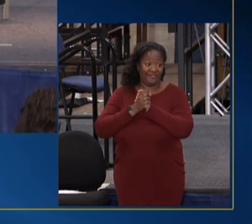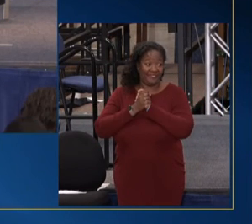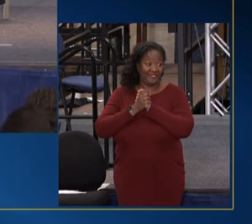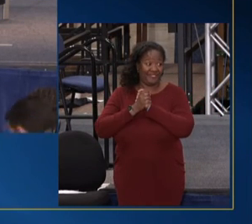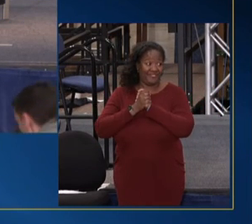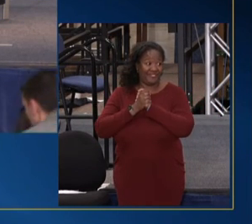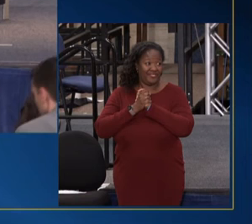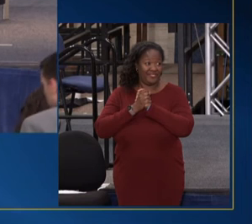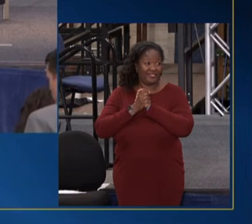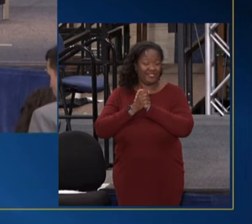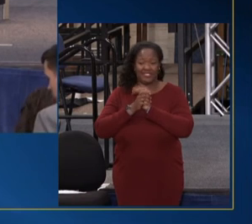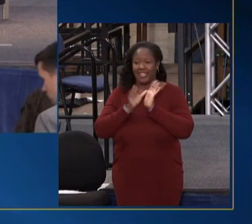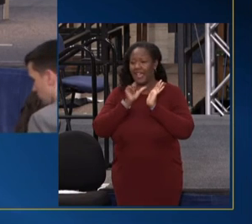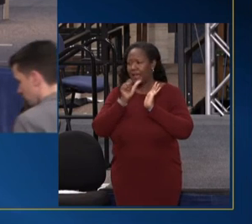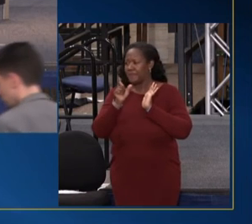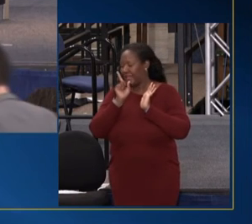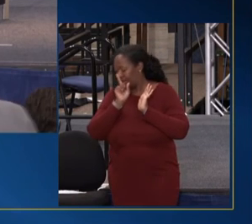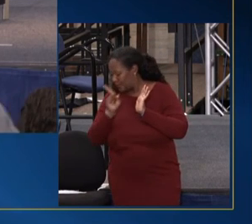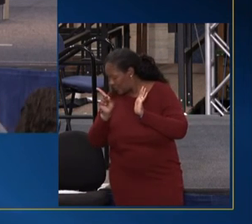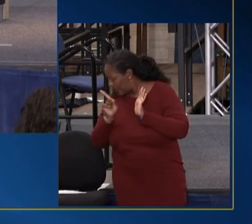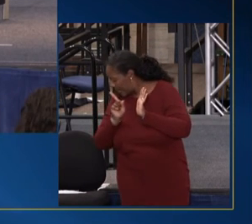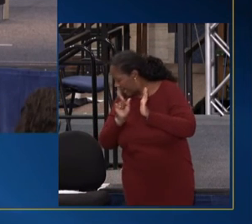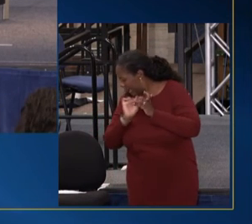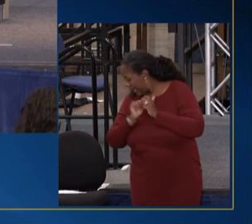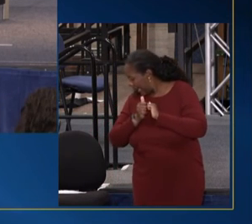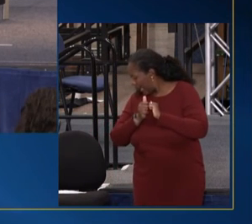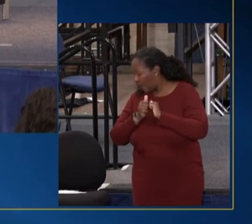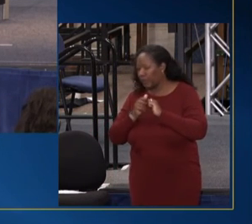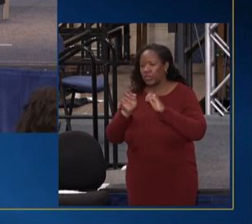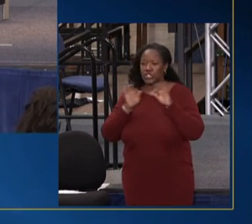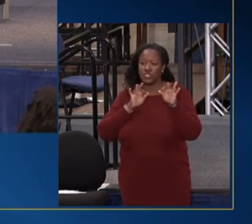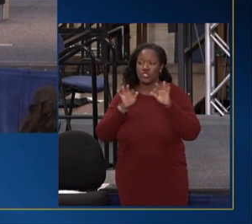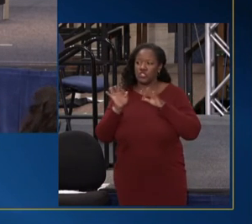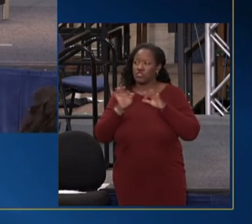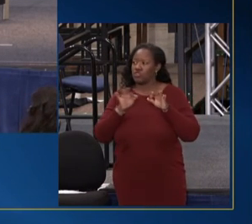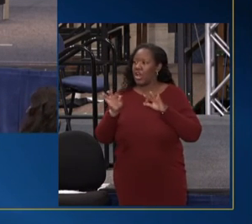I'm not sure how we're gonna transcribe Director Rayner's la la la la la, but